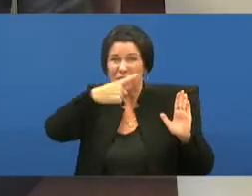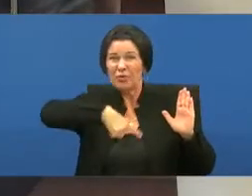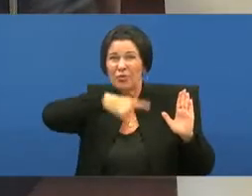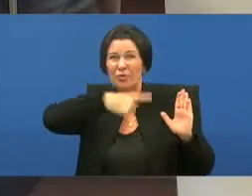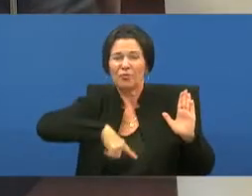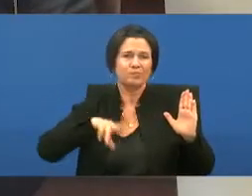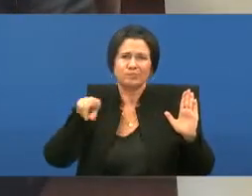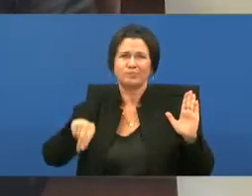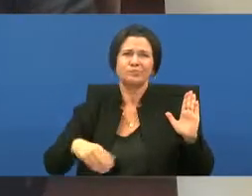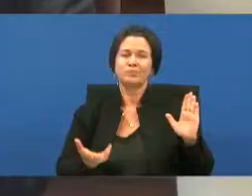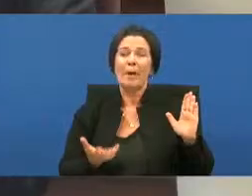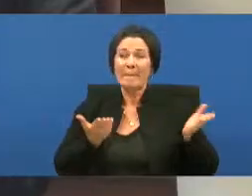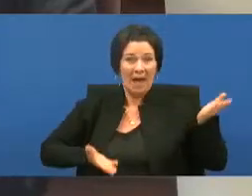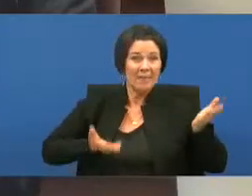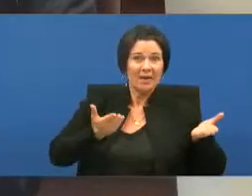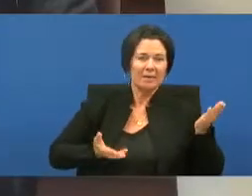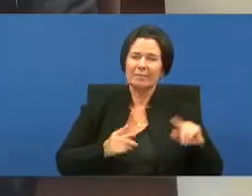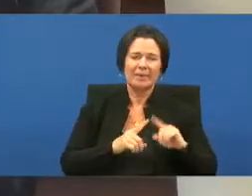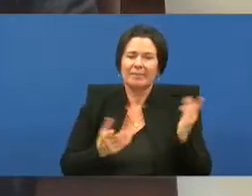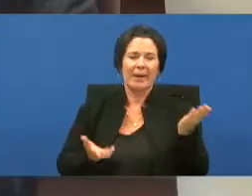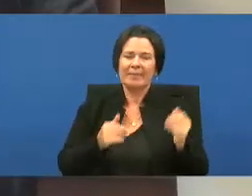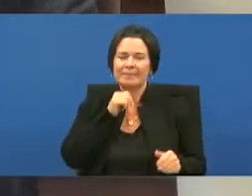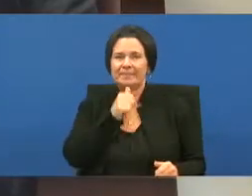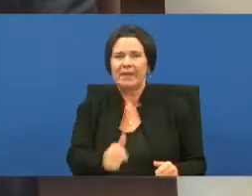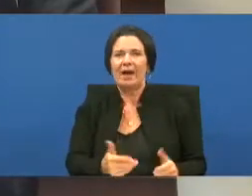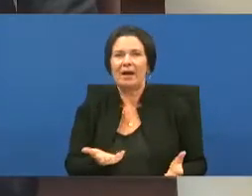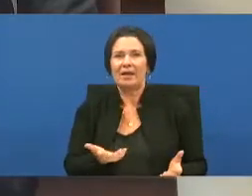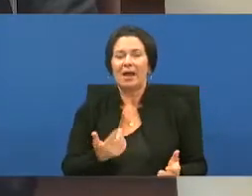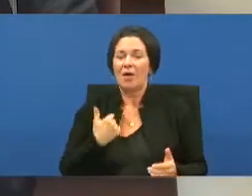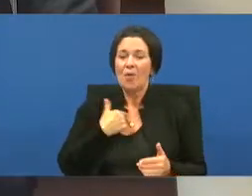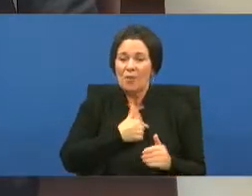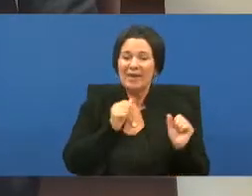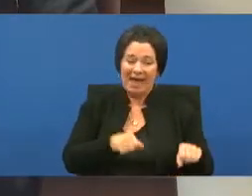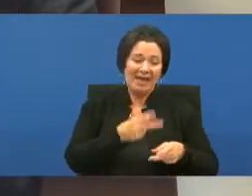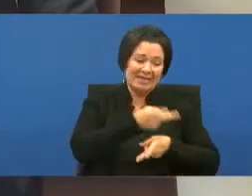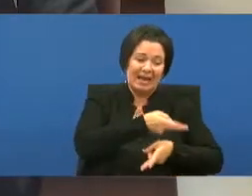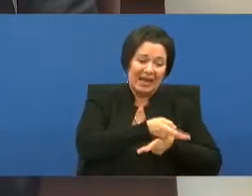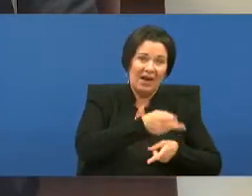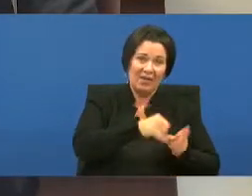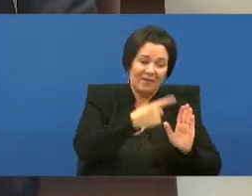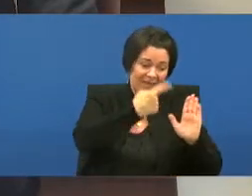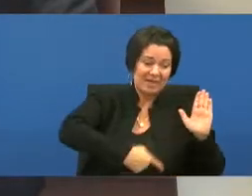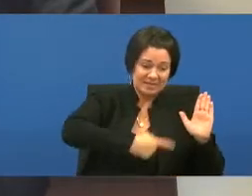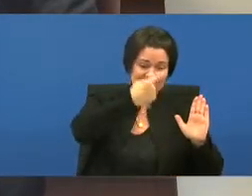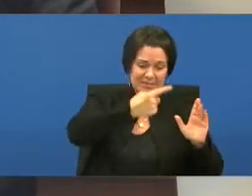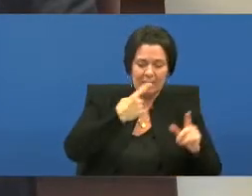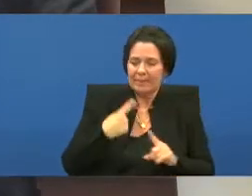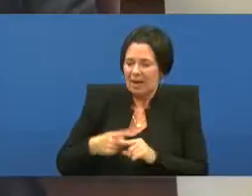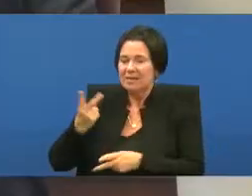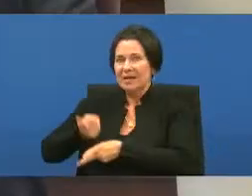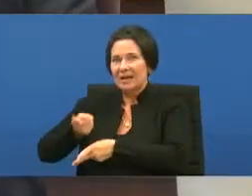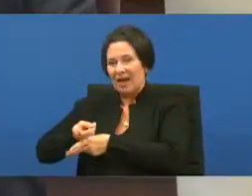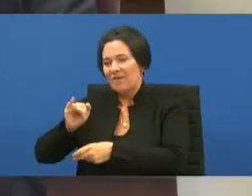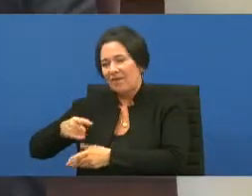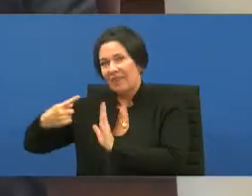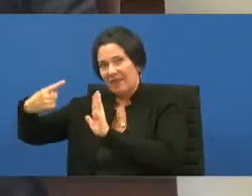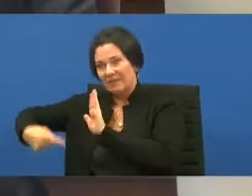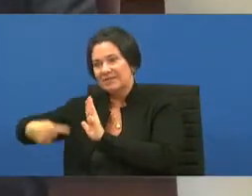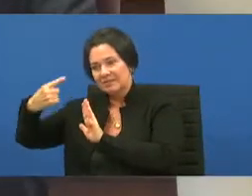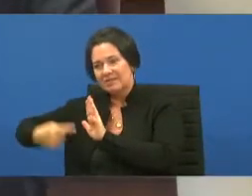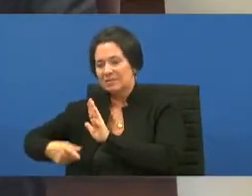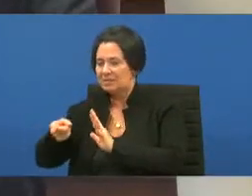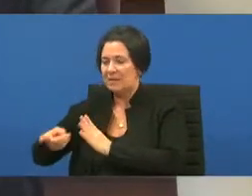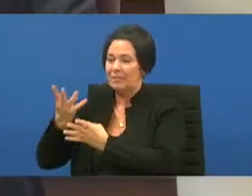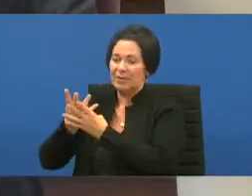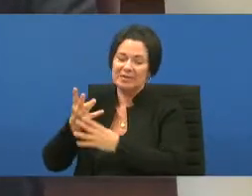guarantee that it is probably, we're going to be able to take care of that and this coinciding together